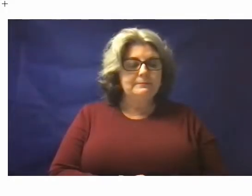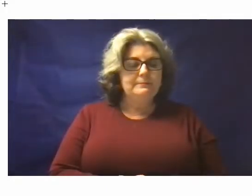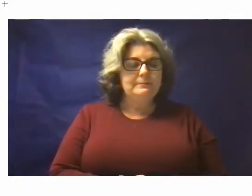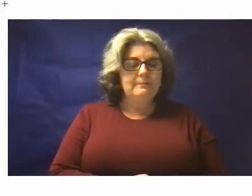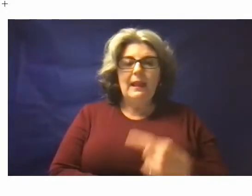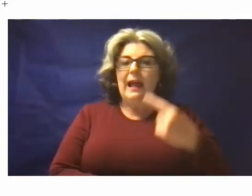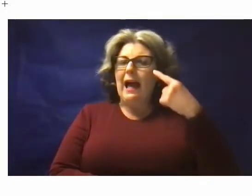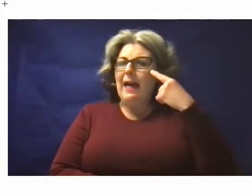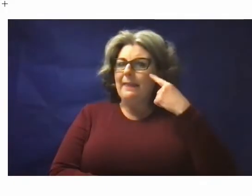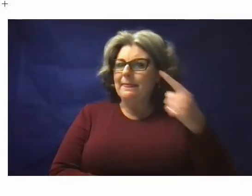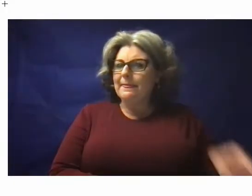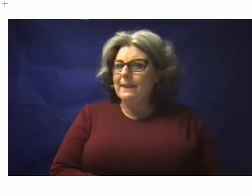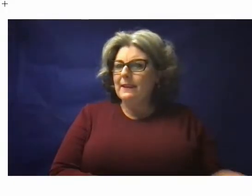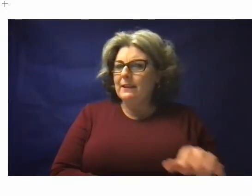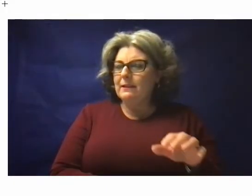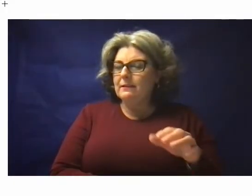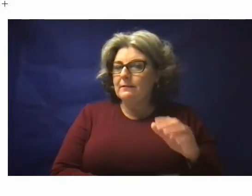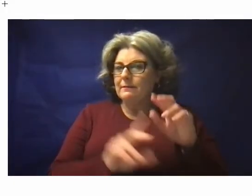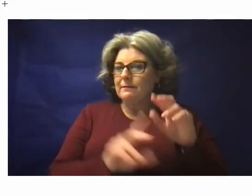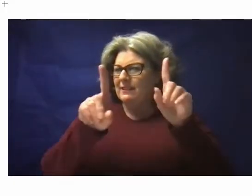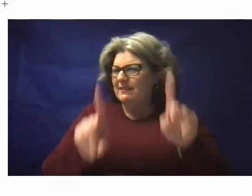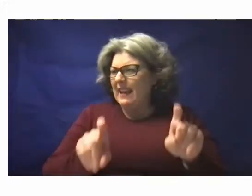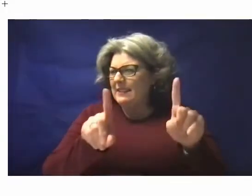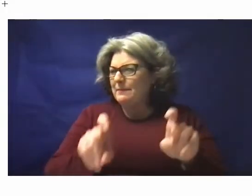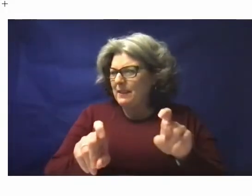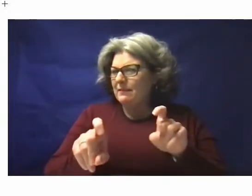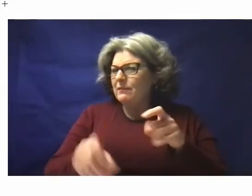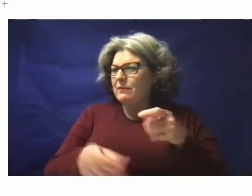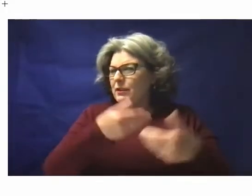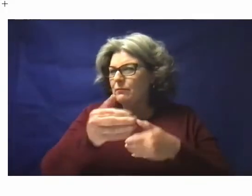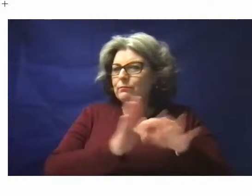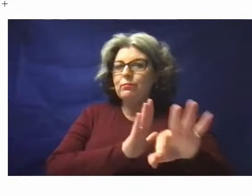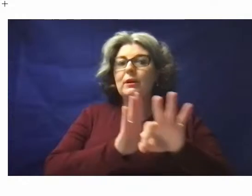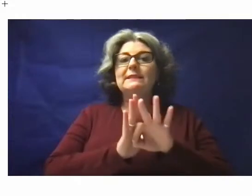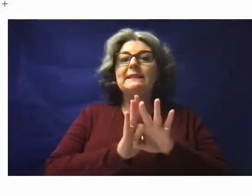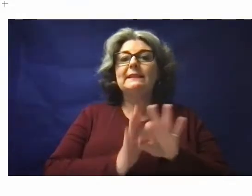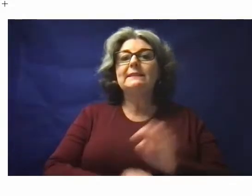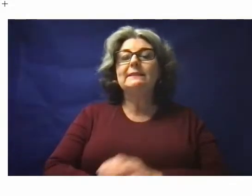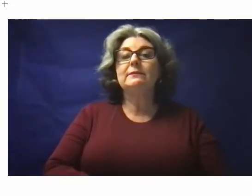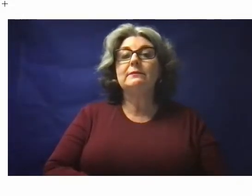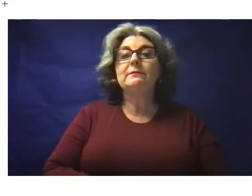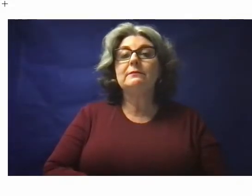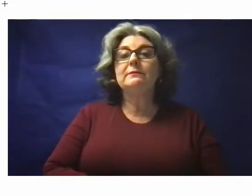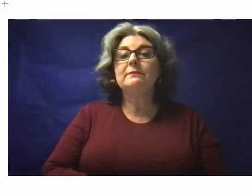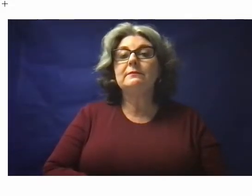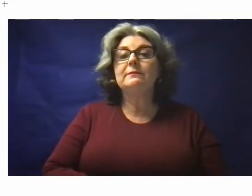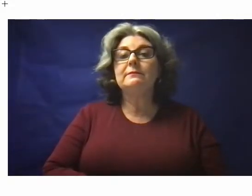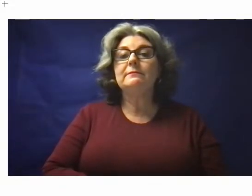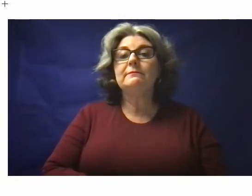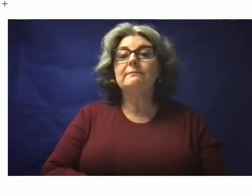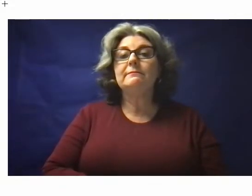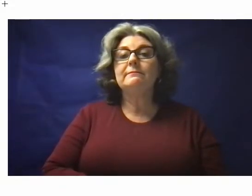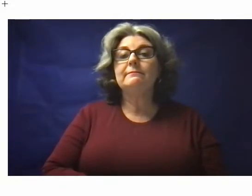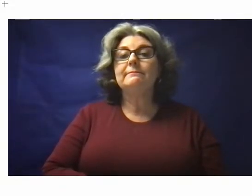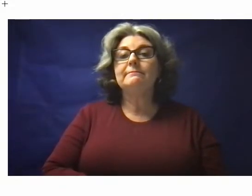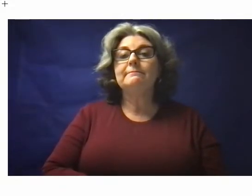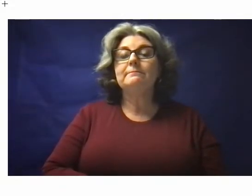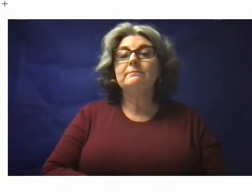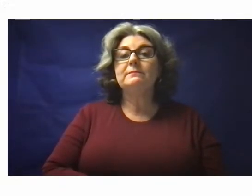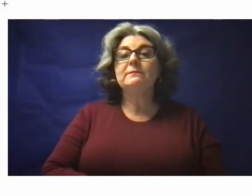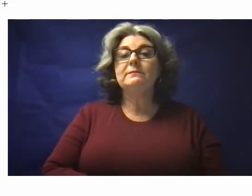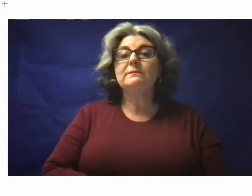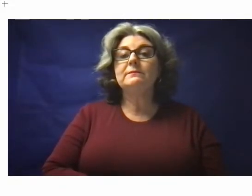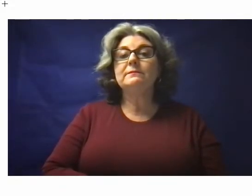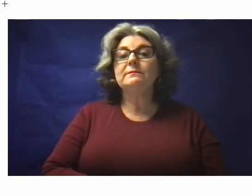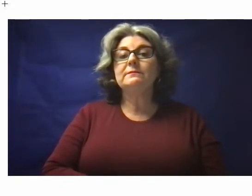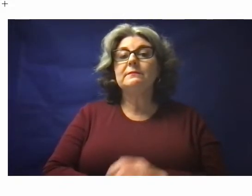the assessment, right? The selection process. So like you were saying, that can involve a couple different assessments. So when we